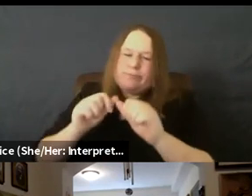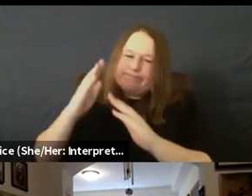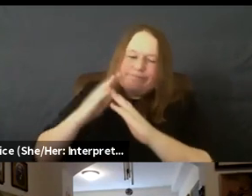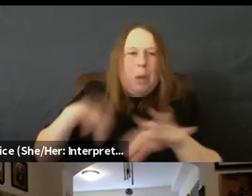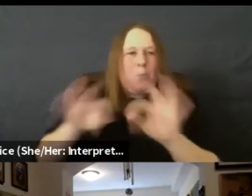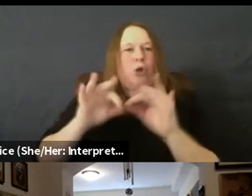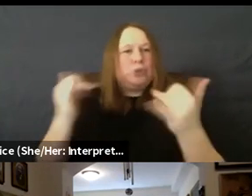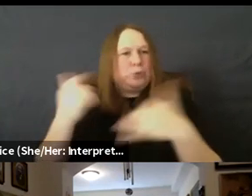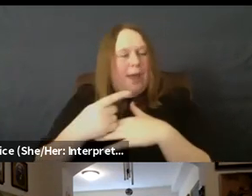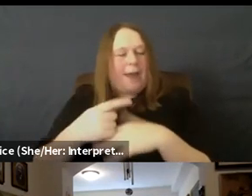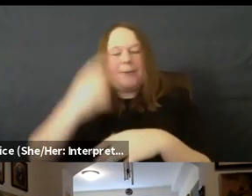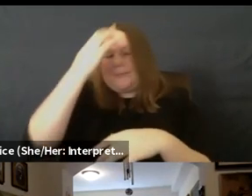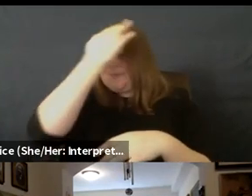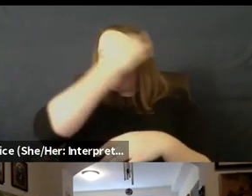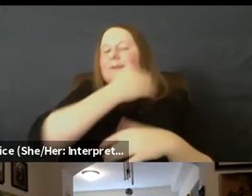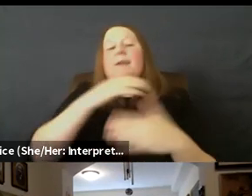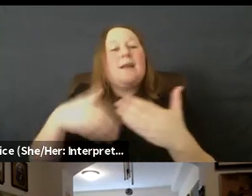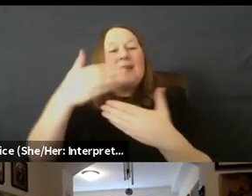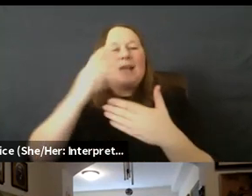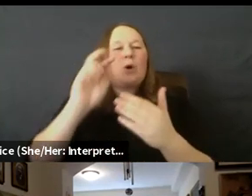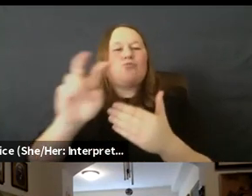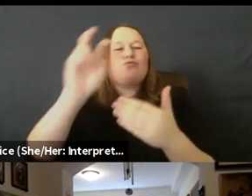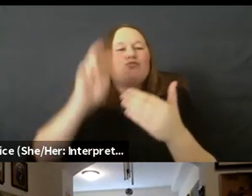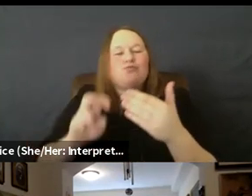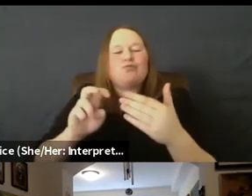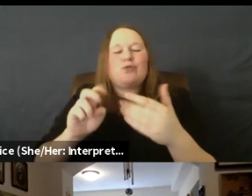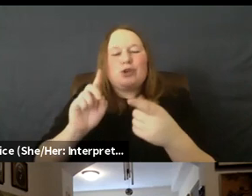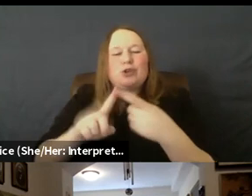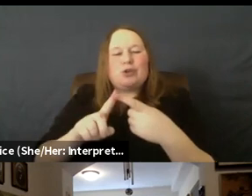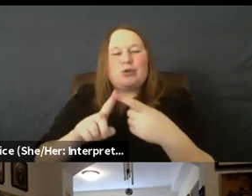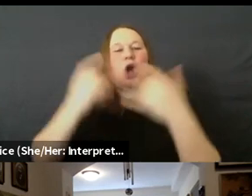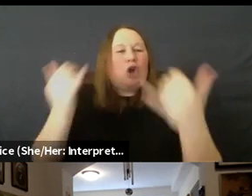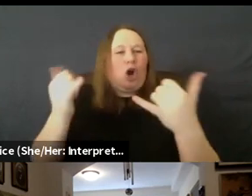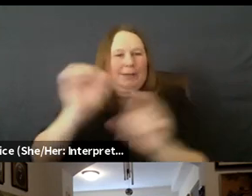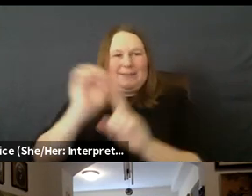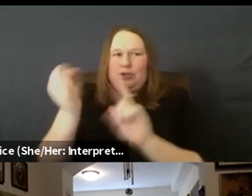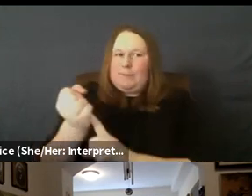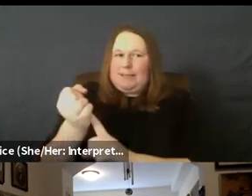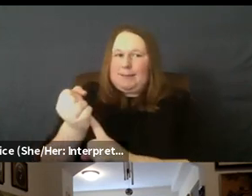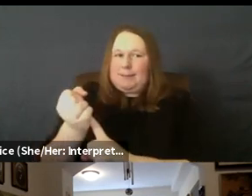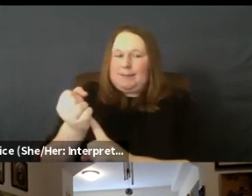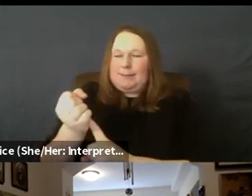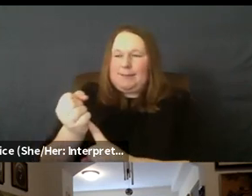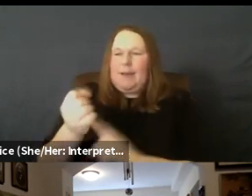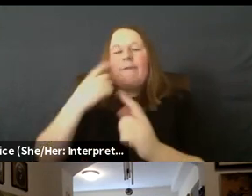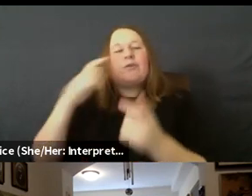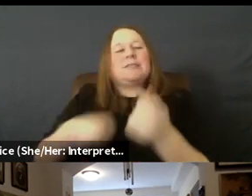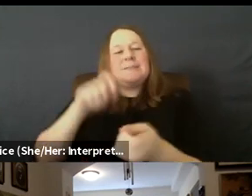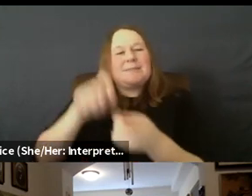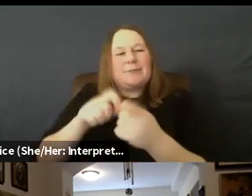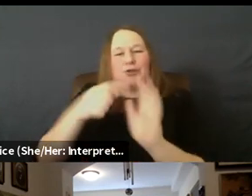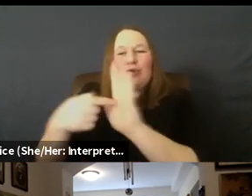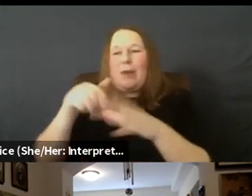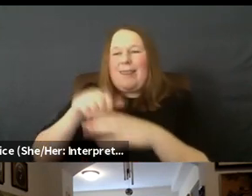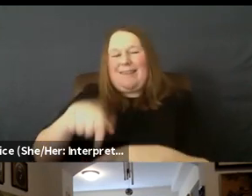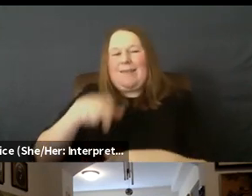today. So I'd like to jump now to current circumstances, and in particular, as reflected in this